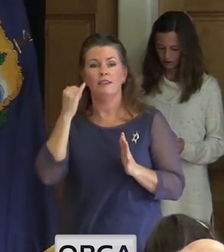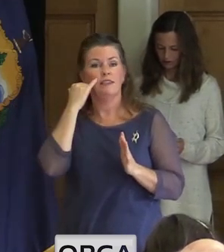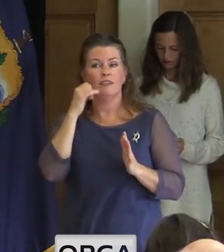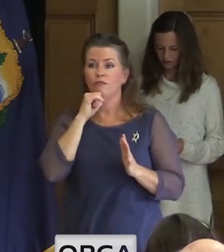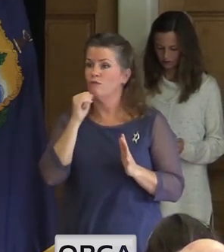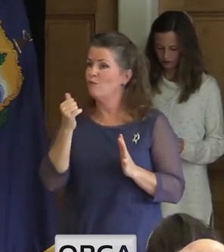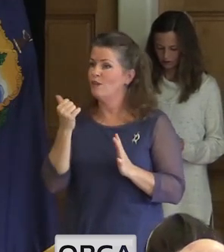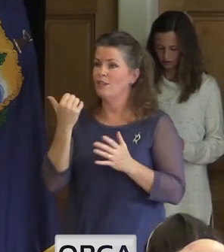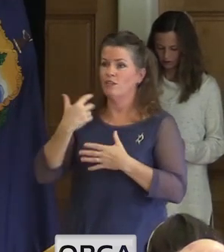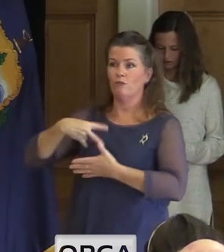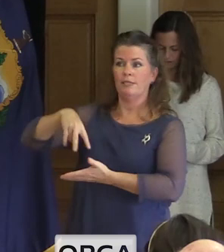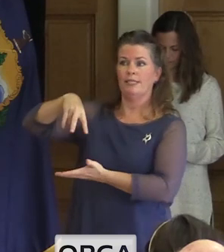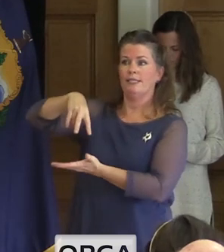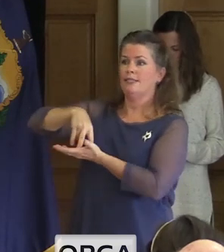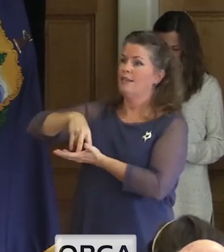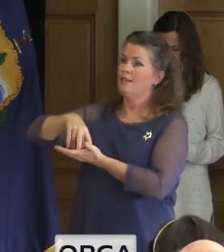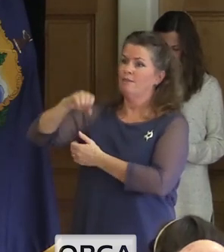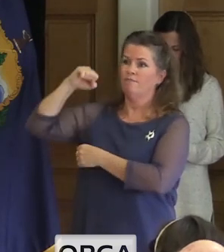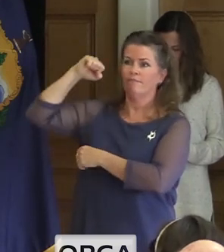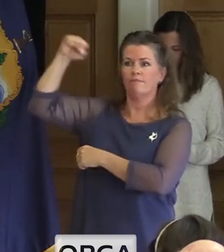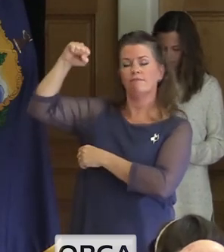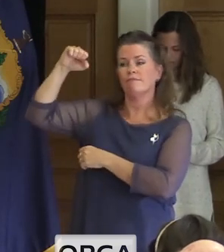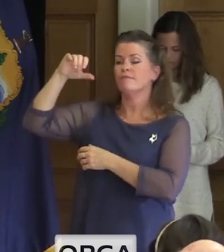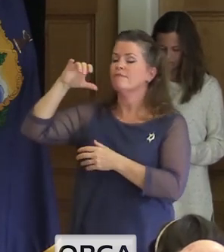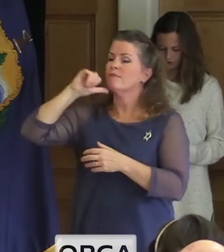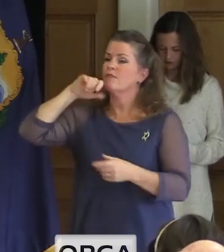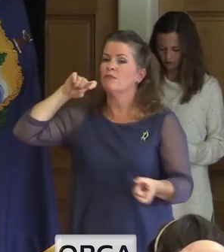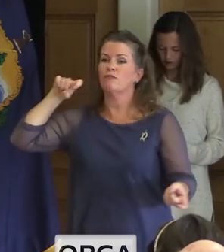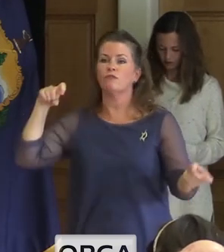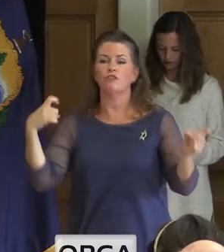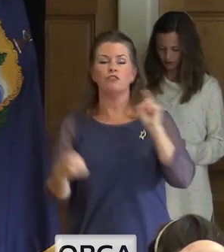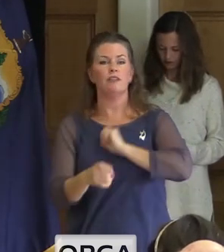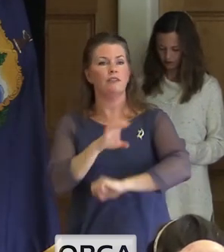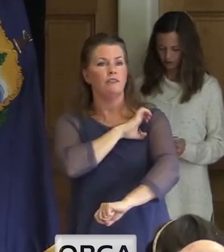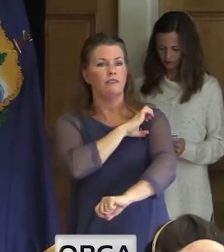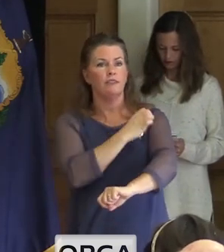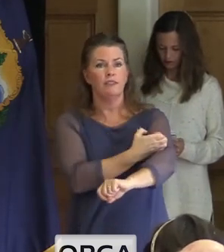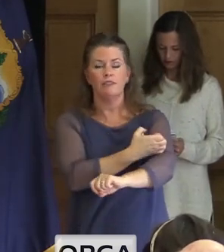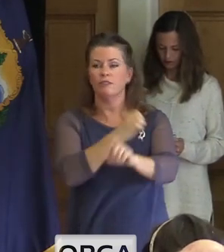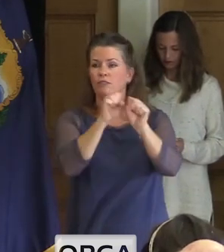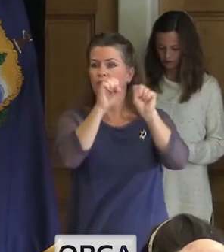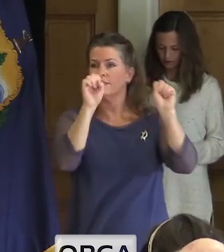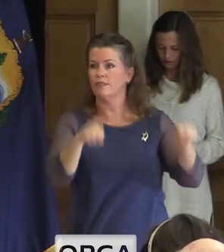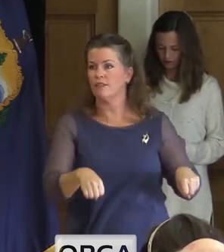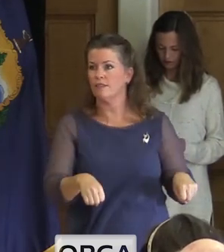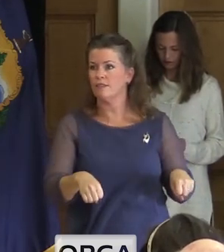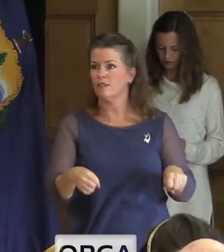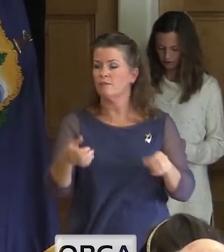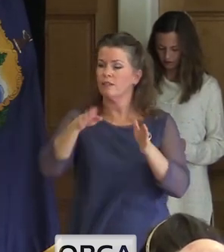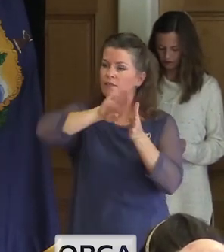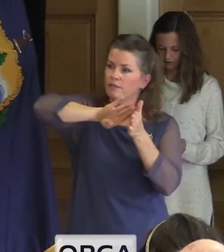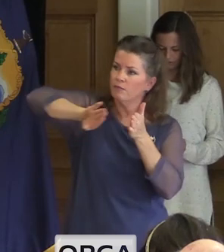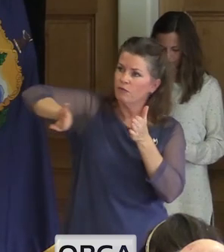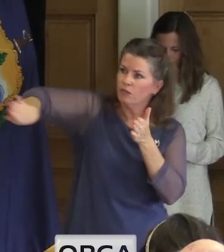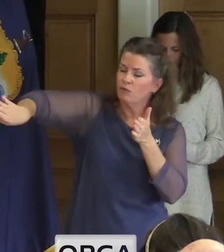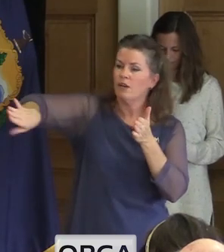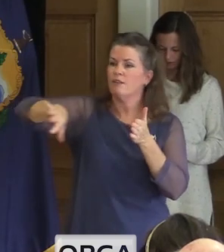on, and if we do not transform our energy system away from fossil fuel,